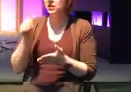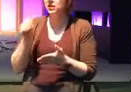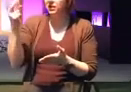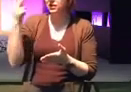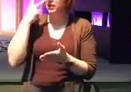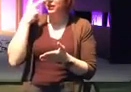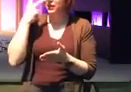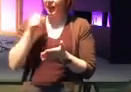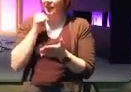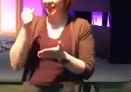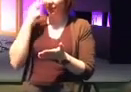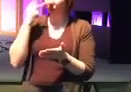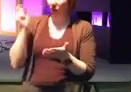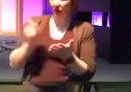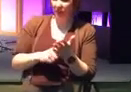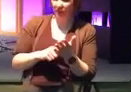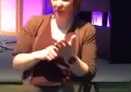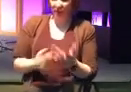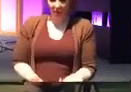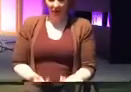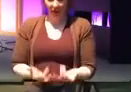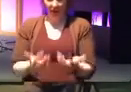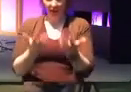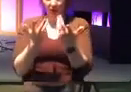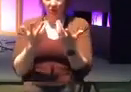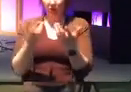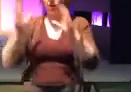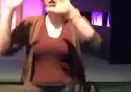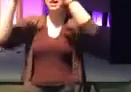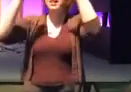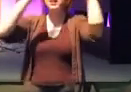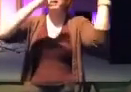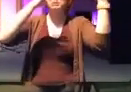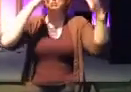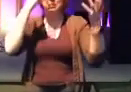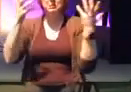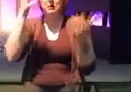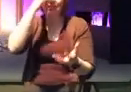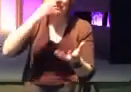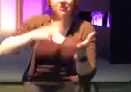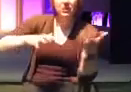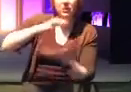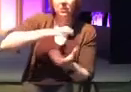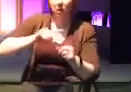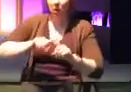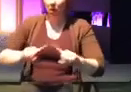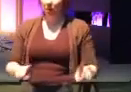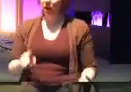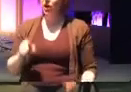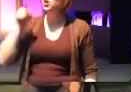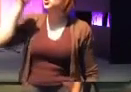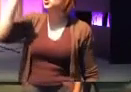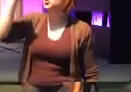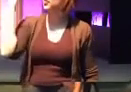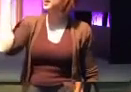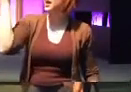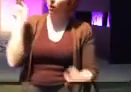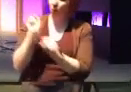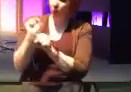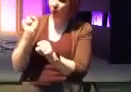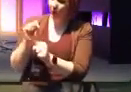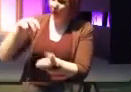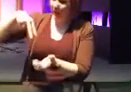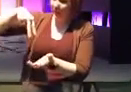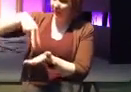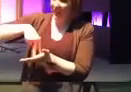if they didn't recognize it, the fire may have been frightening and the cloud may have been confusing, but God, you were there working and standing